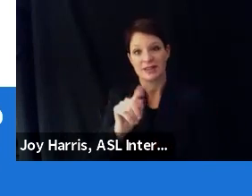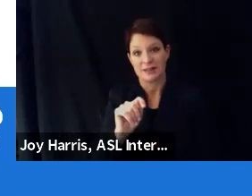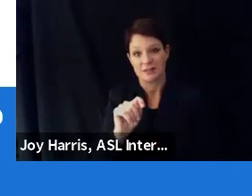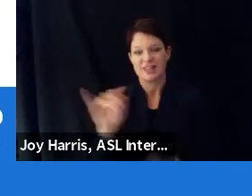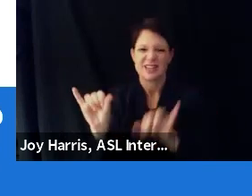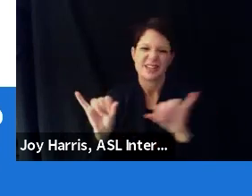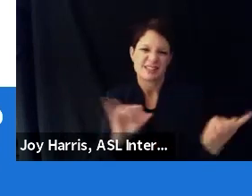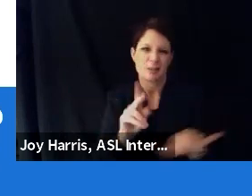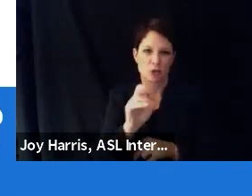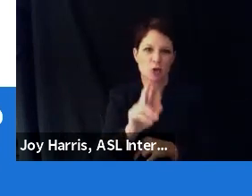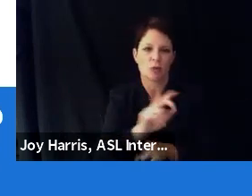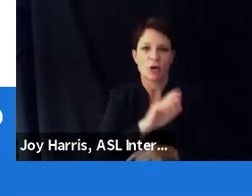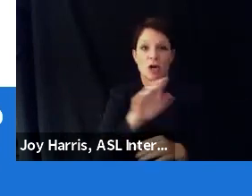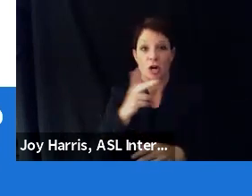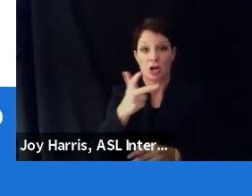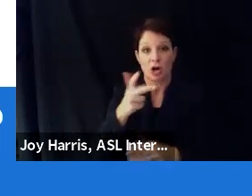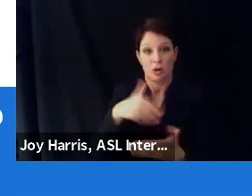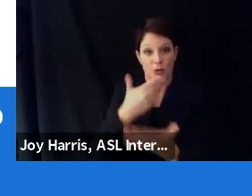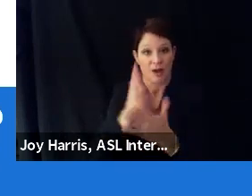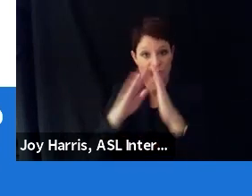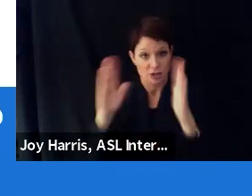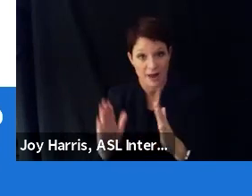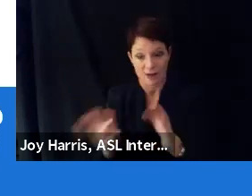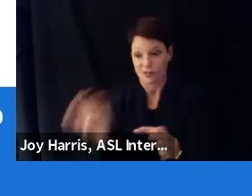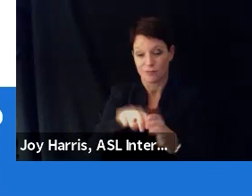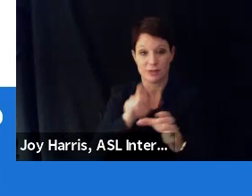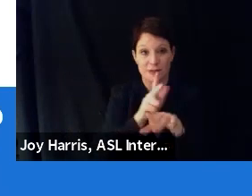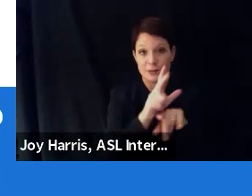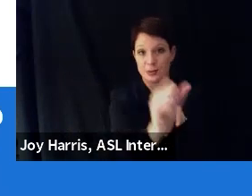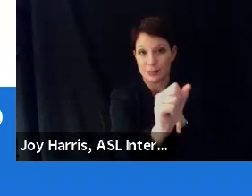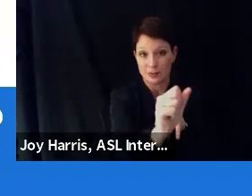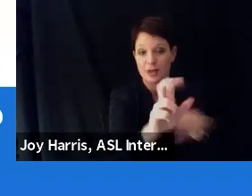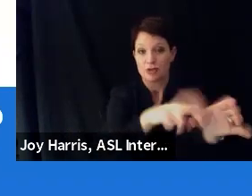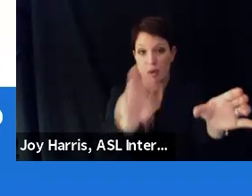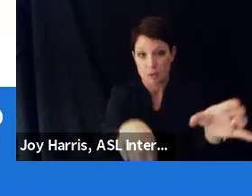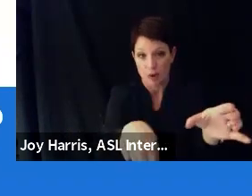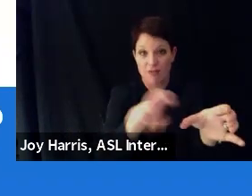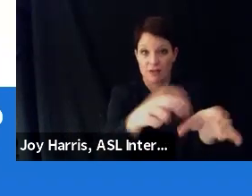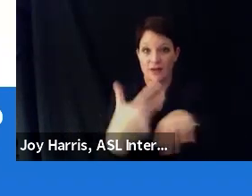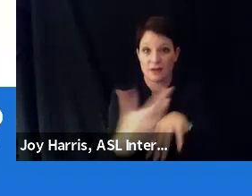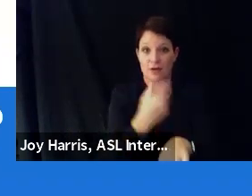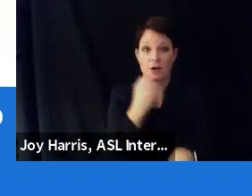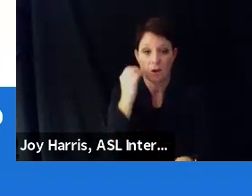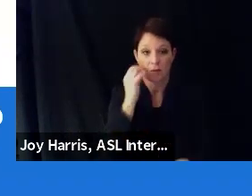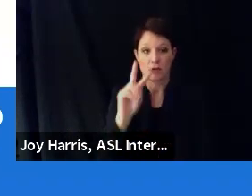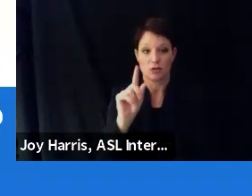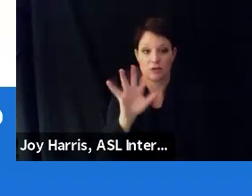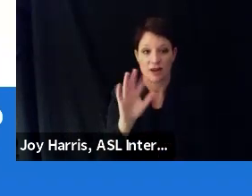to Uber. A car will come to your house and take you right to the vaccine appointment. And you can call